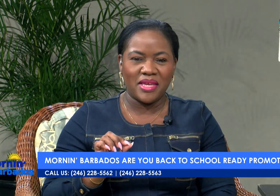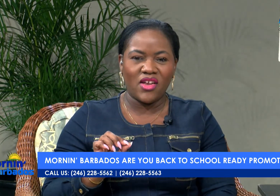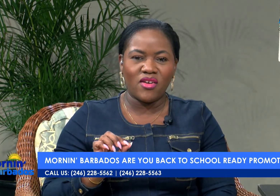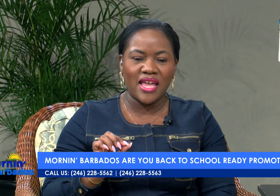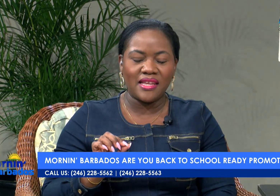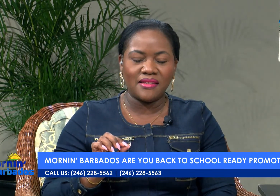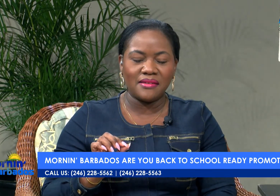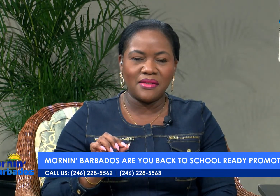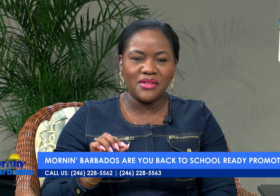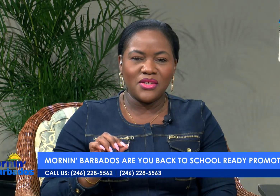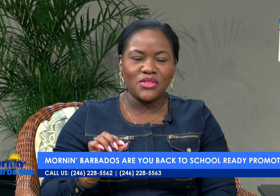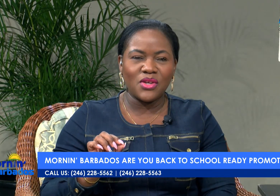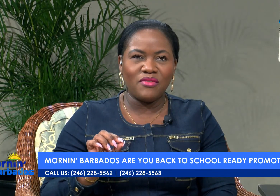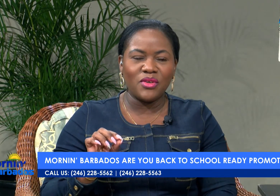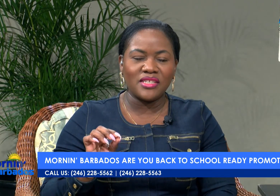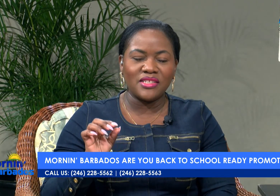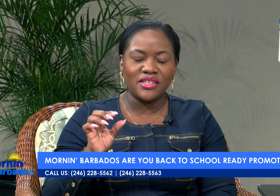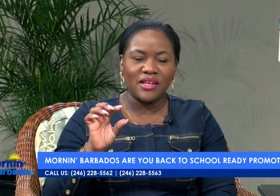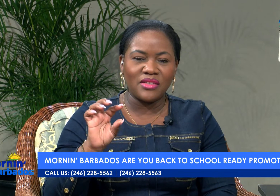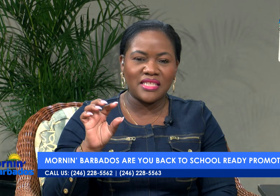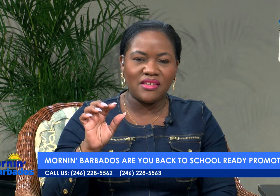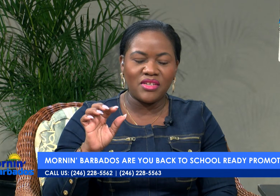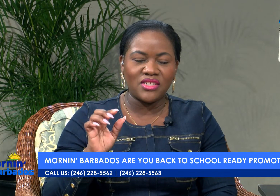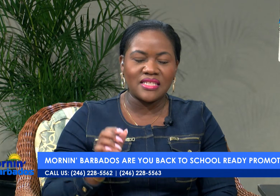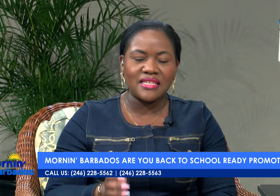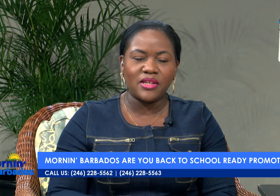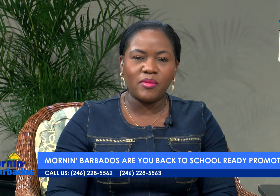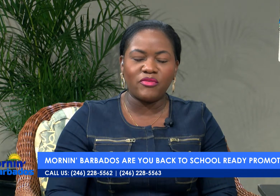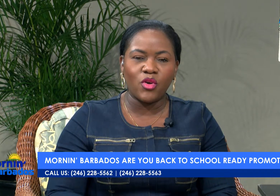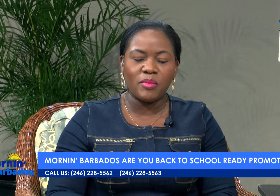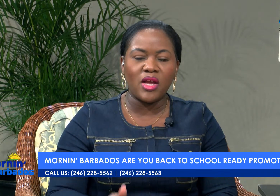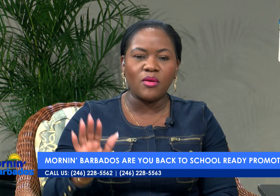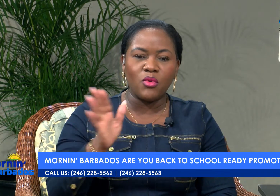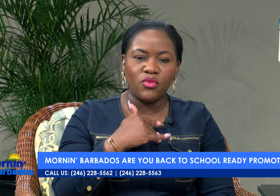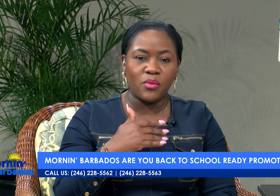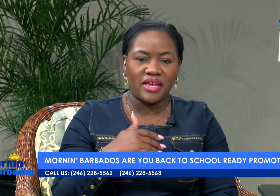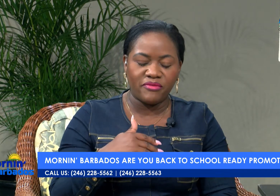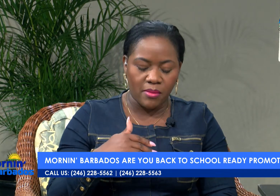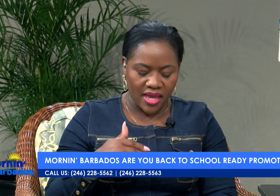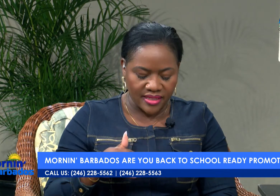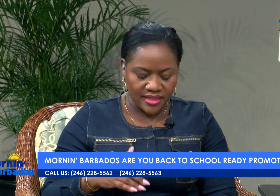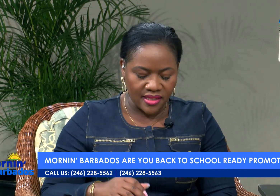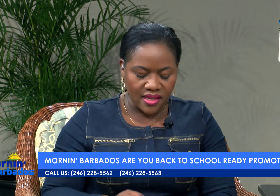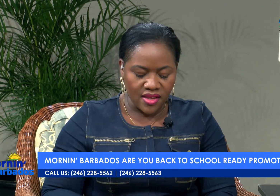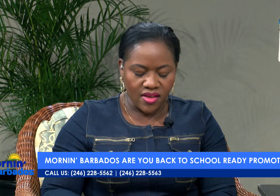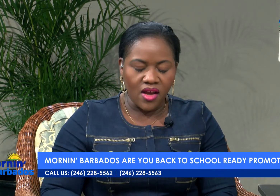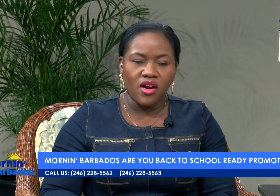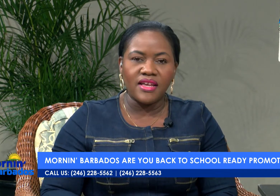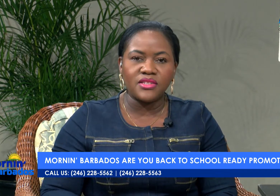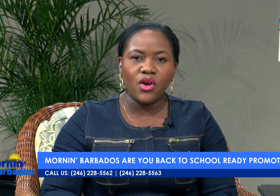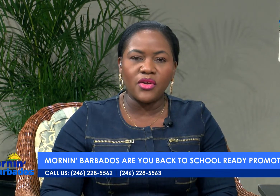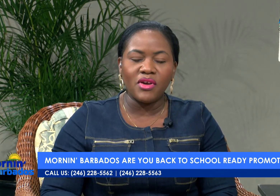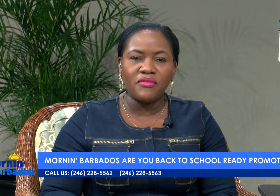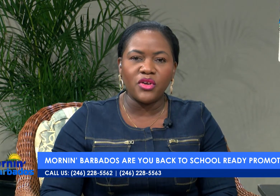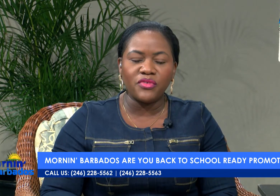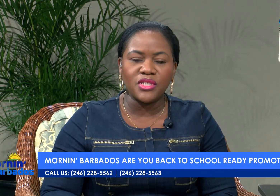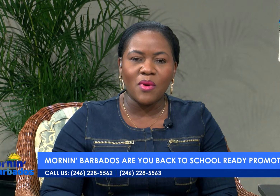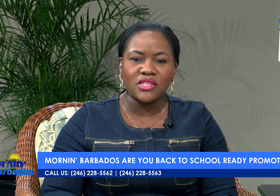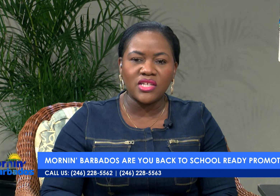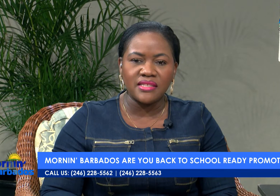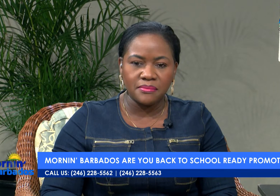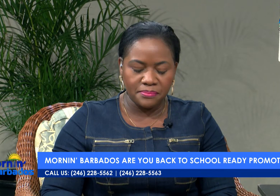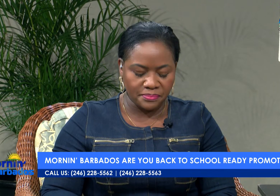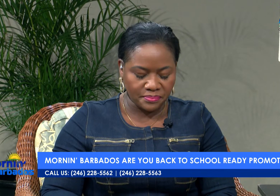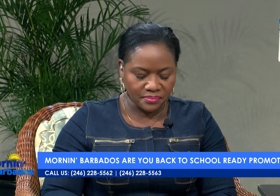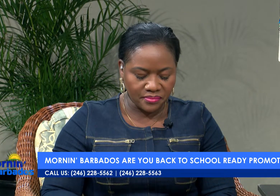just a little bit. All right. So if you could turn down the TV just a little bit for me or move away from it. All right. So are you ready for your